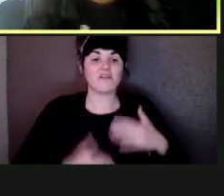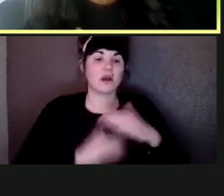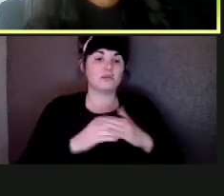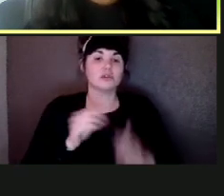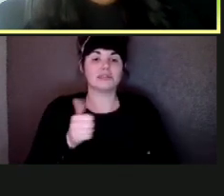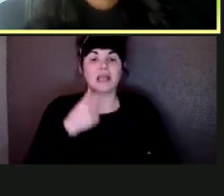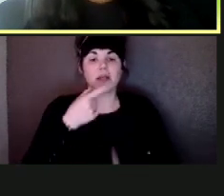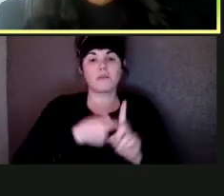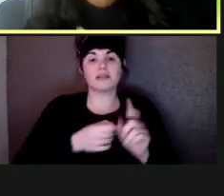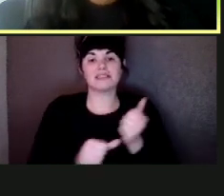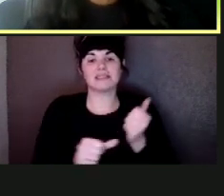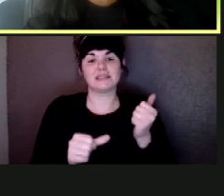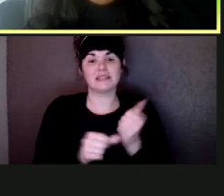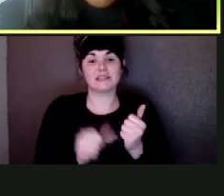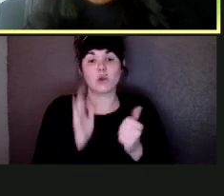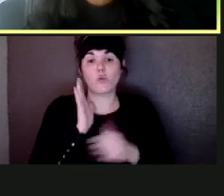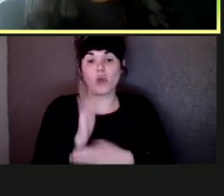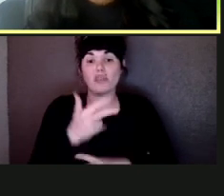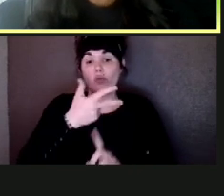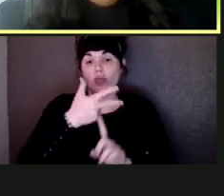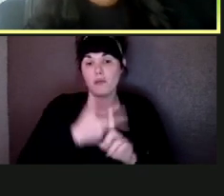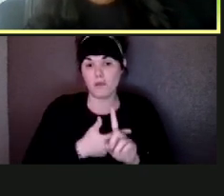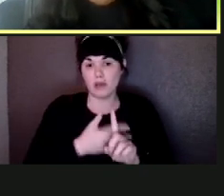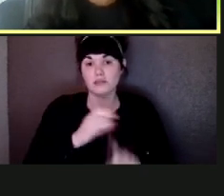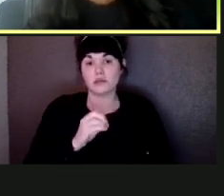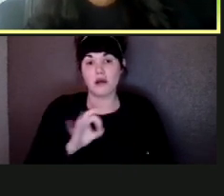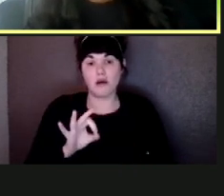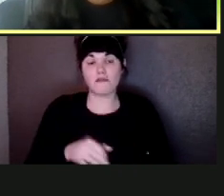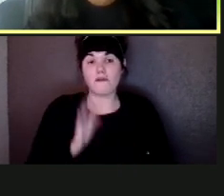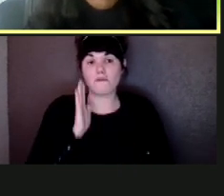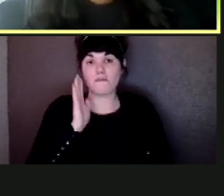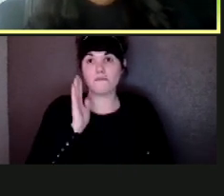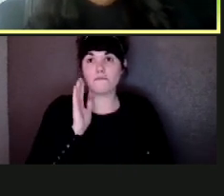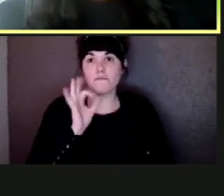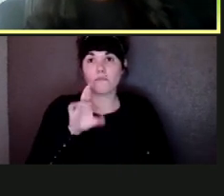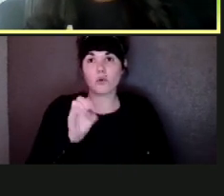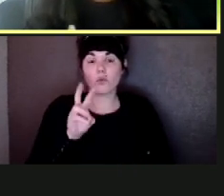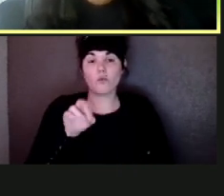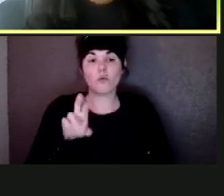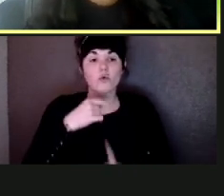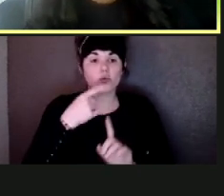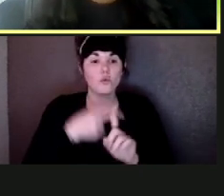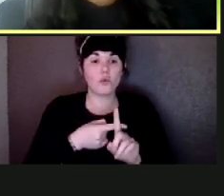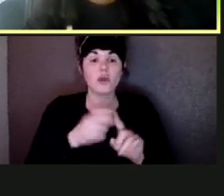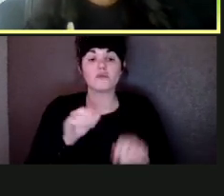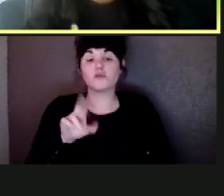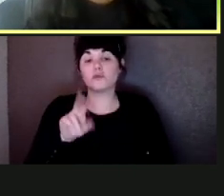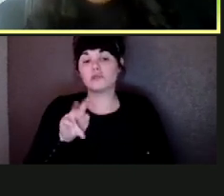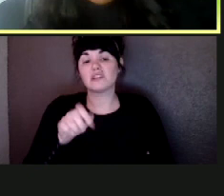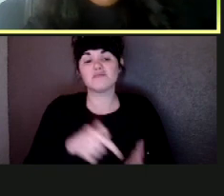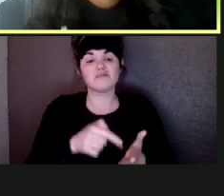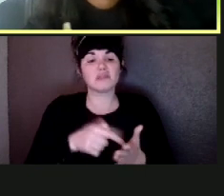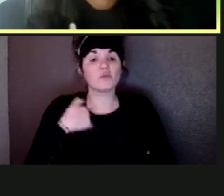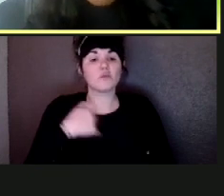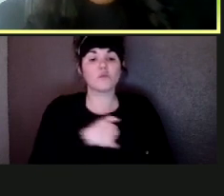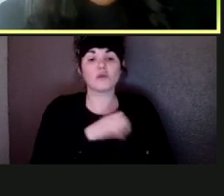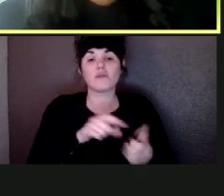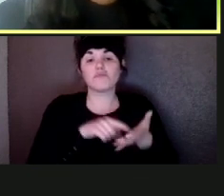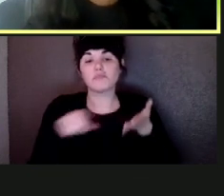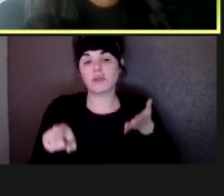cover up to $400 in late fees and $150 in, um, court cars. So for utilities, we can pay electricity,